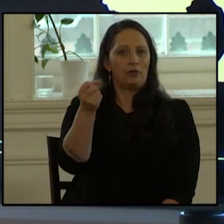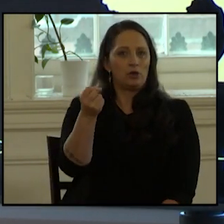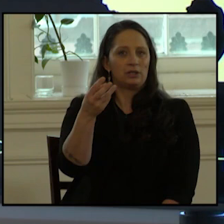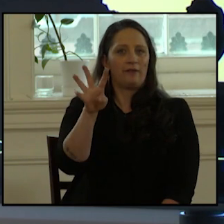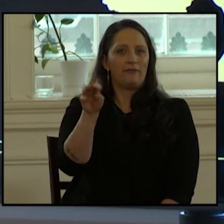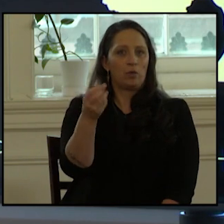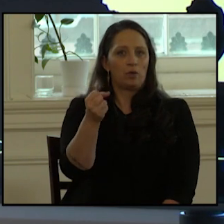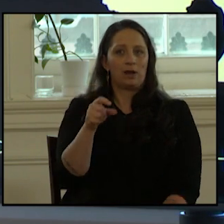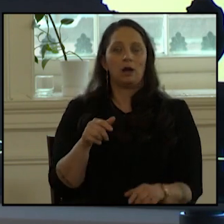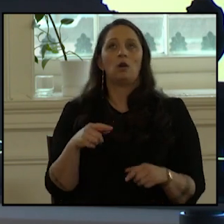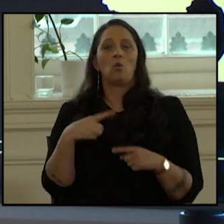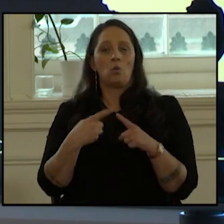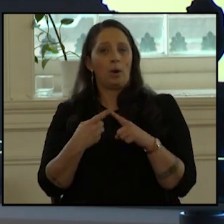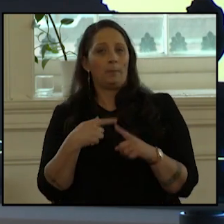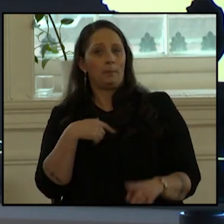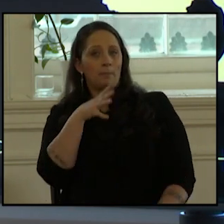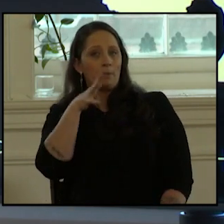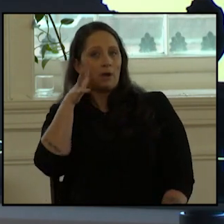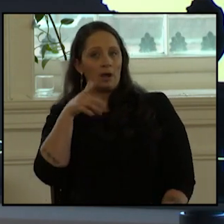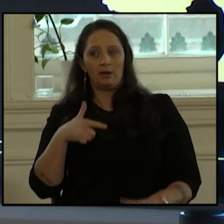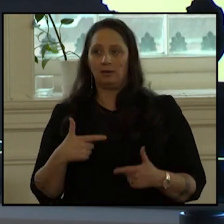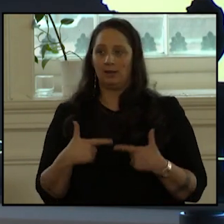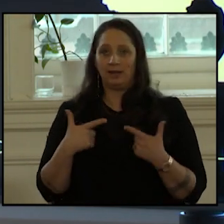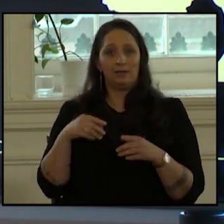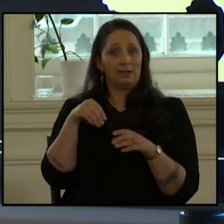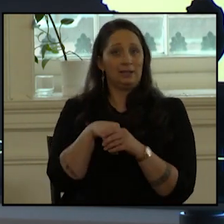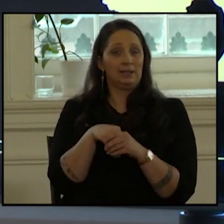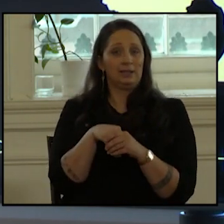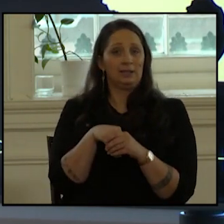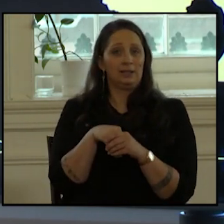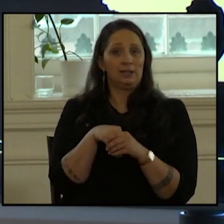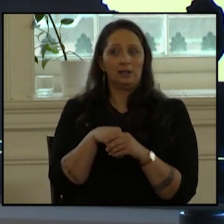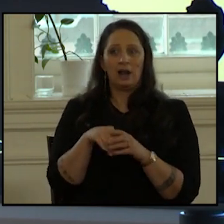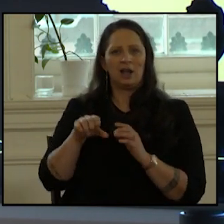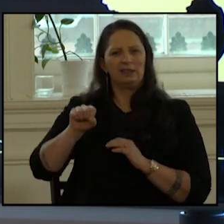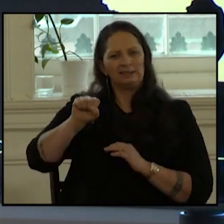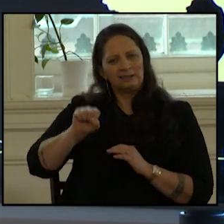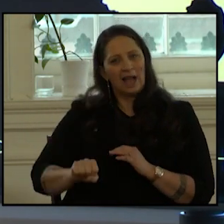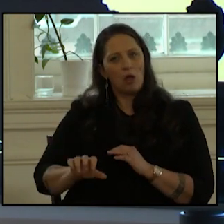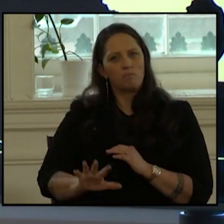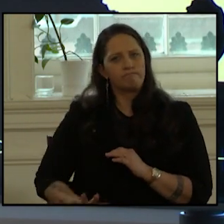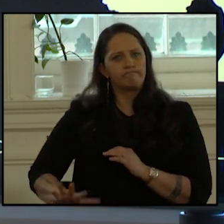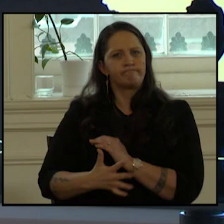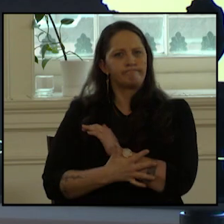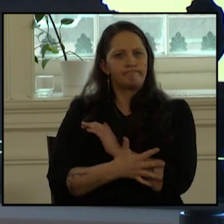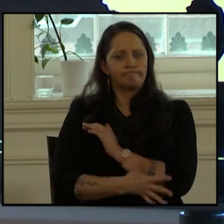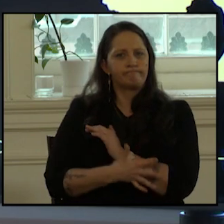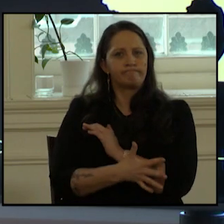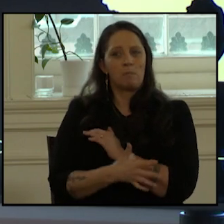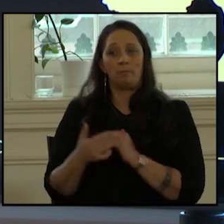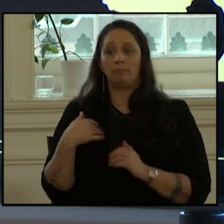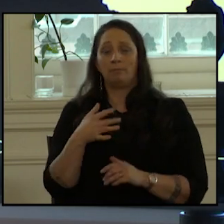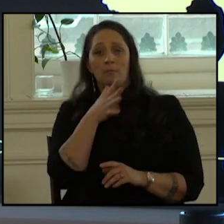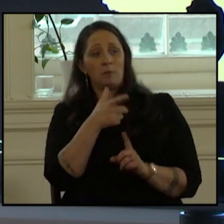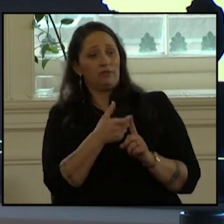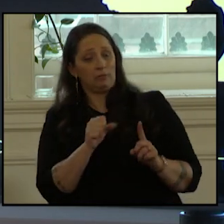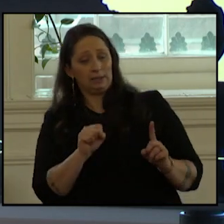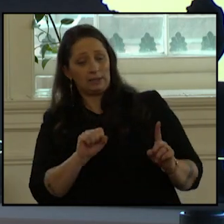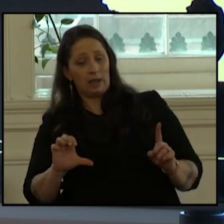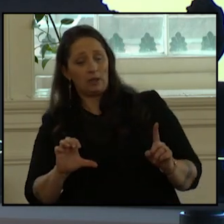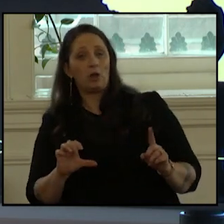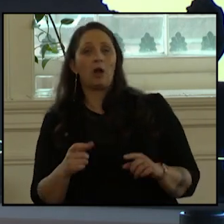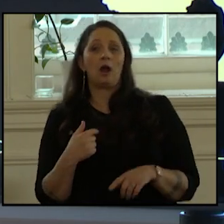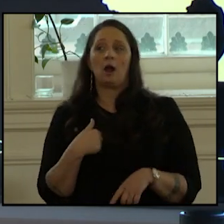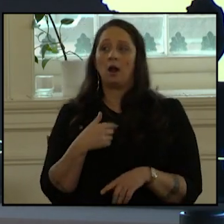40s as my mom and my dad were living in rural South. My mom's Camden, South Carolina, and my dad in a place